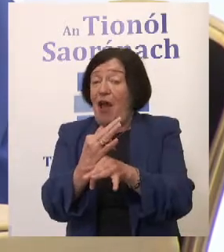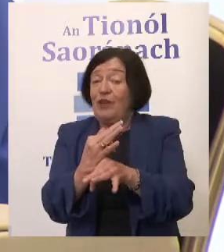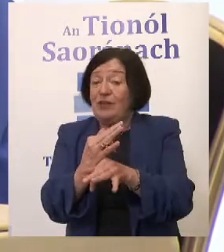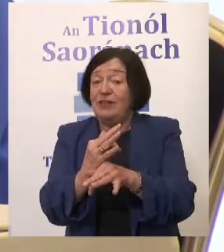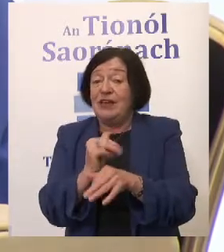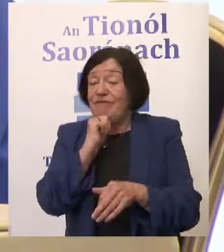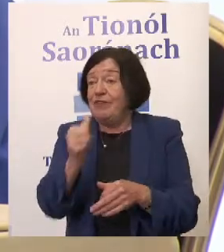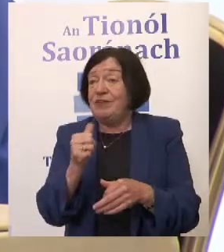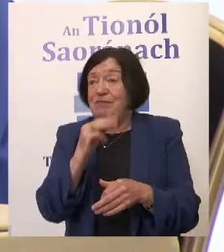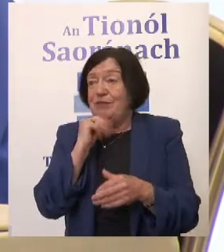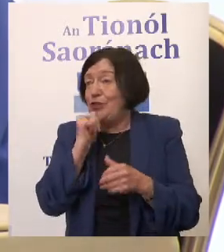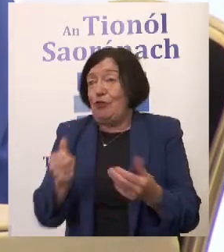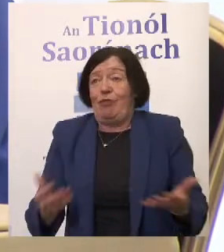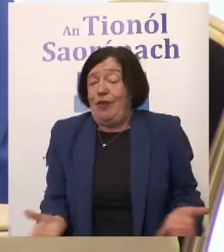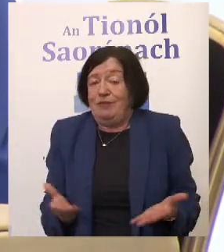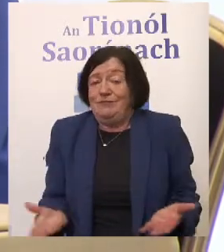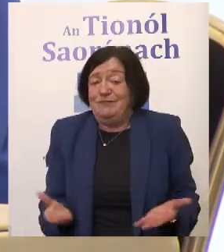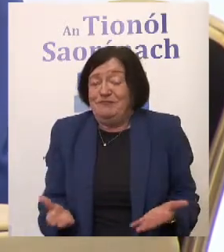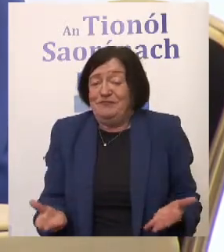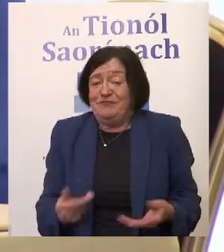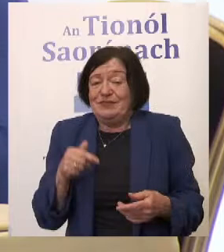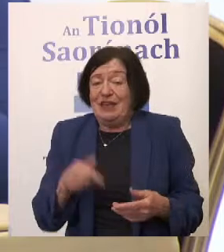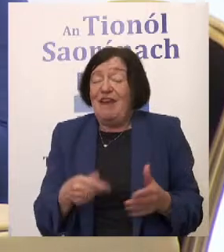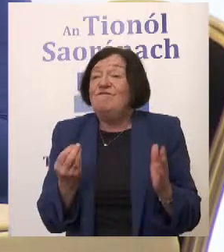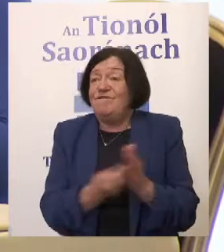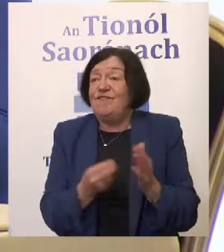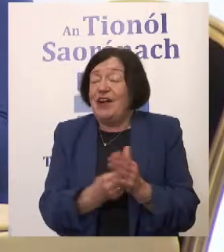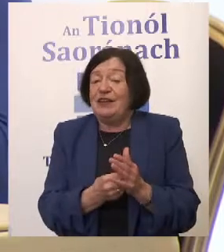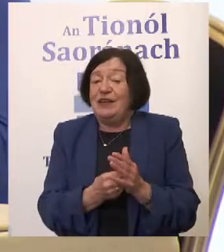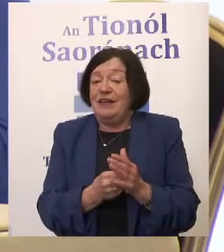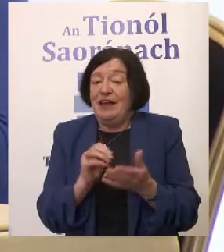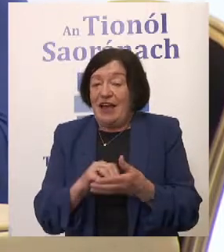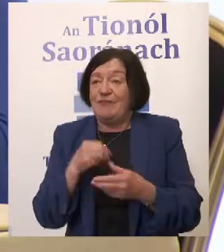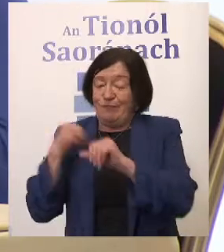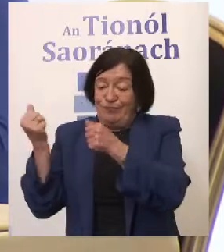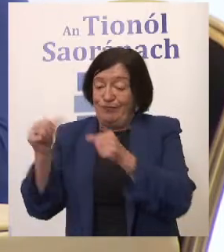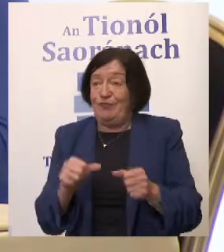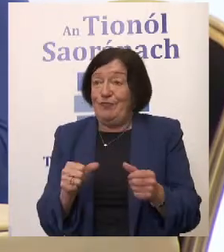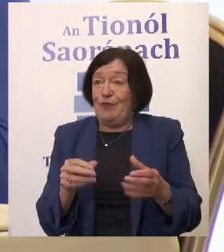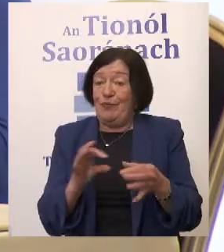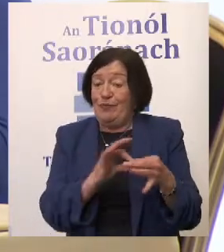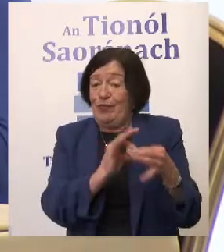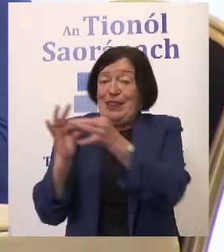it's not meaningful. So finances are inherently built into this.